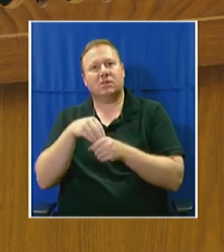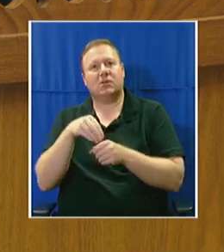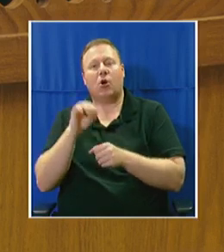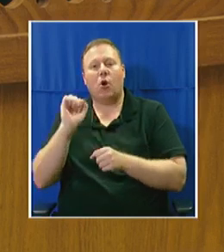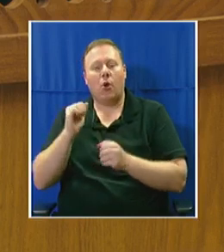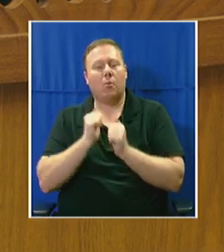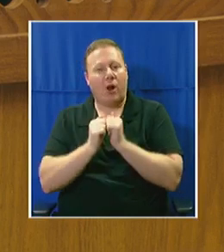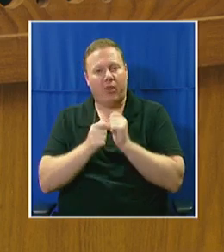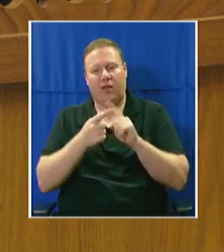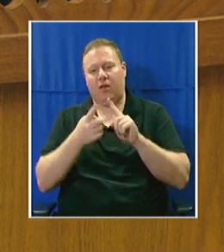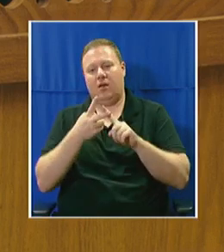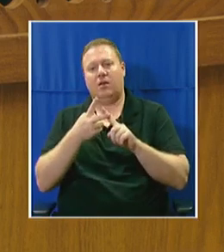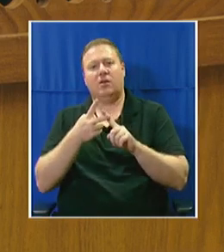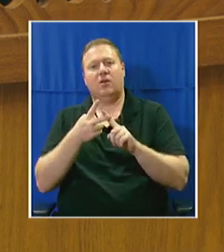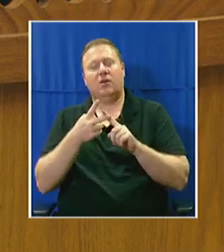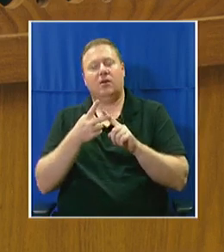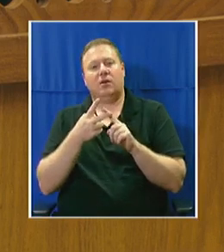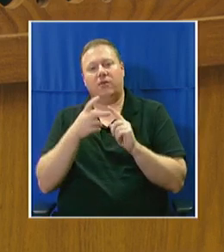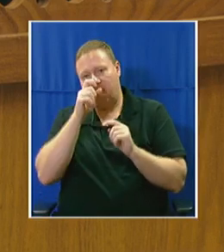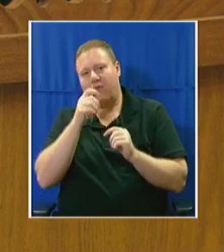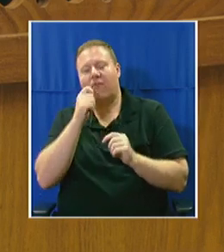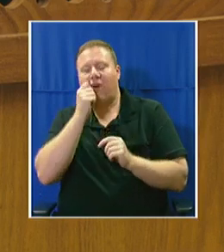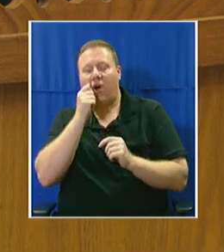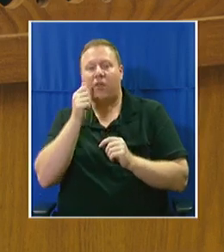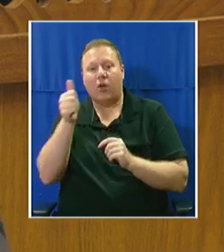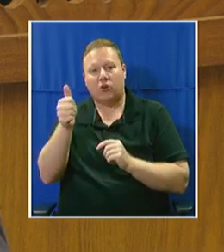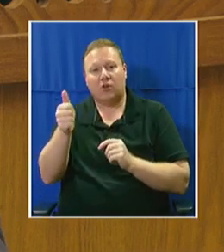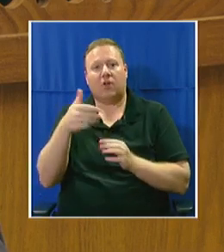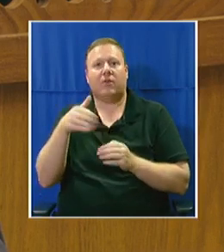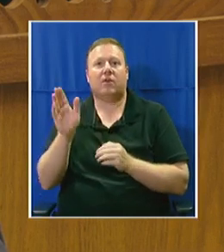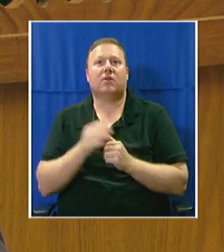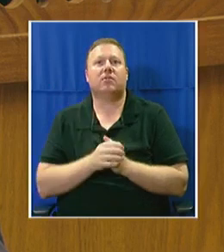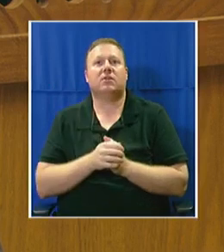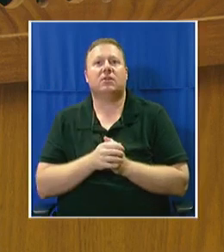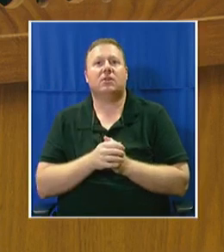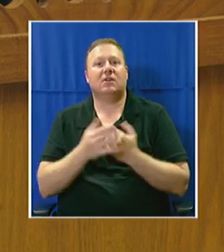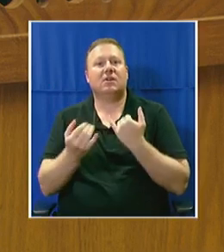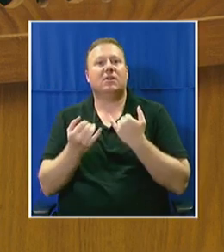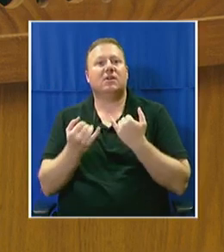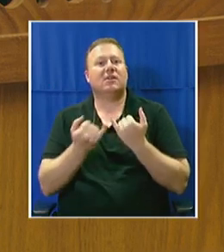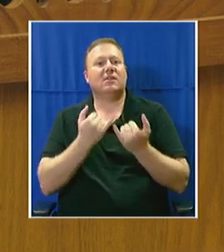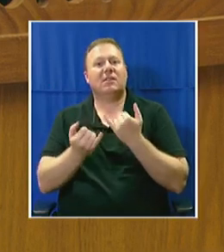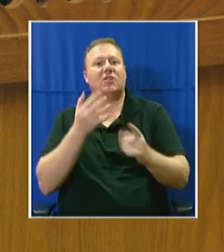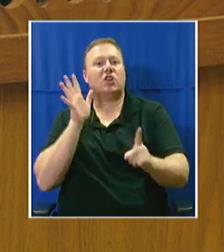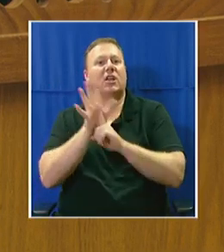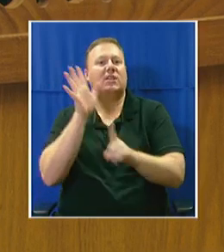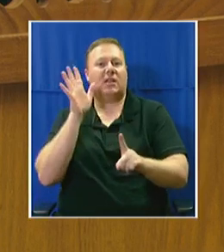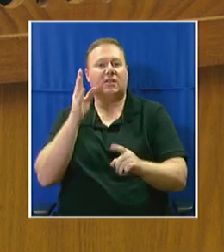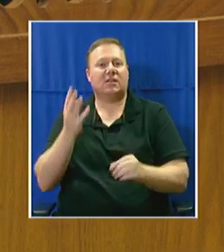women a grandmother a parent and more than anything else a patriot she comes from a